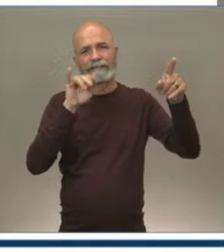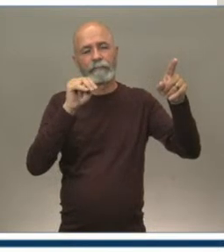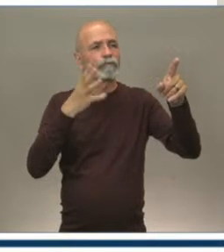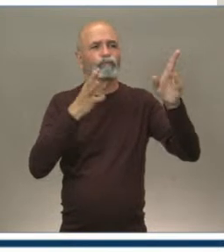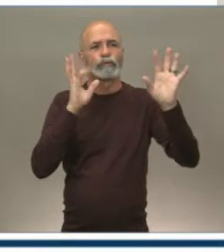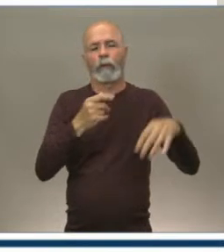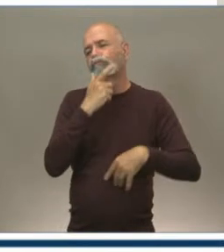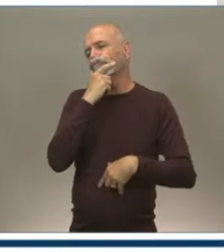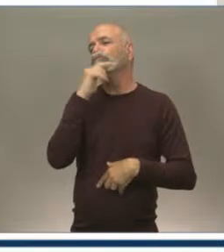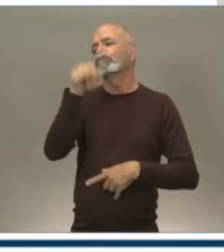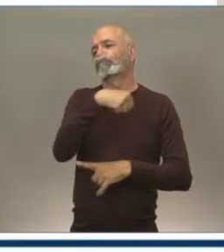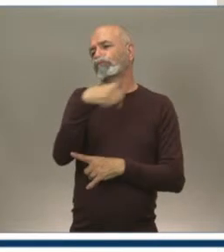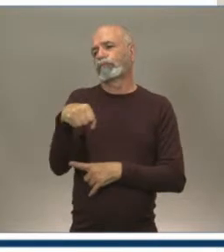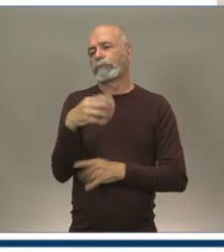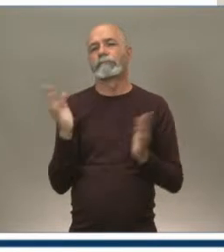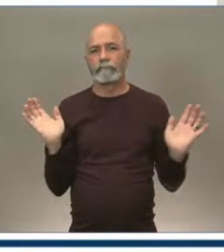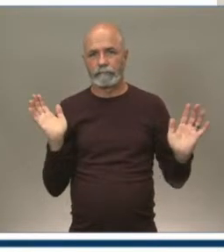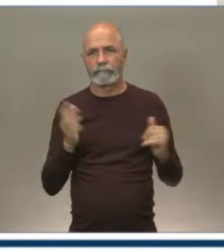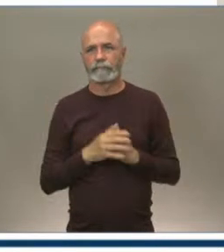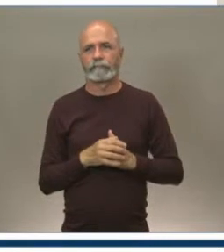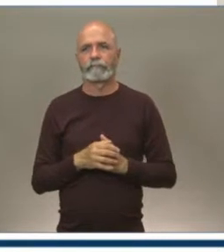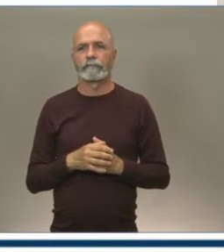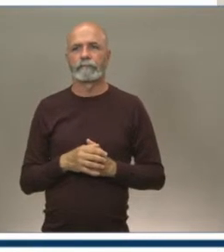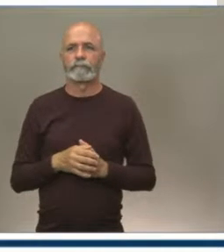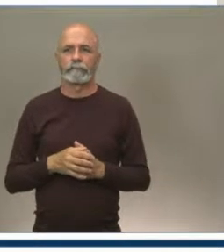Next, we'll move on to Nabal Snom with the Herald.